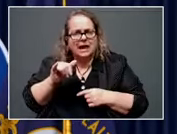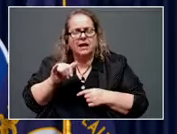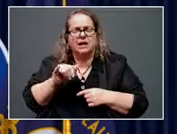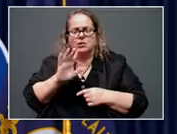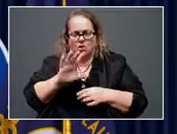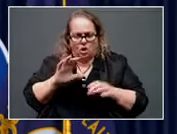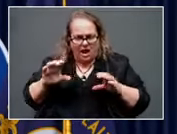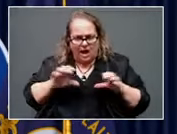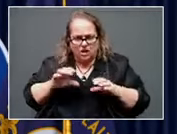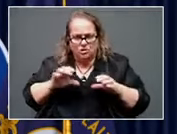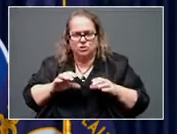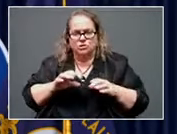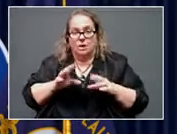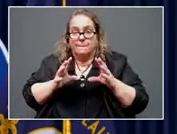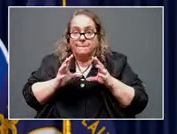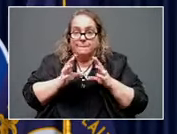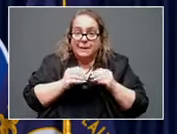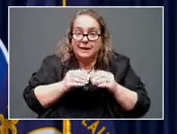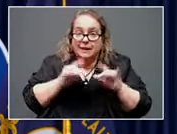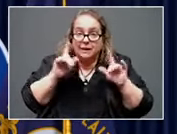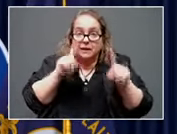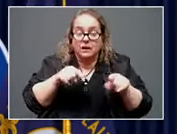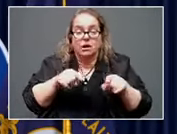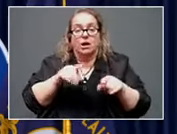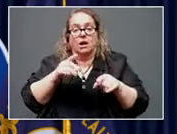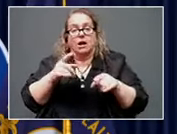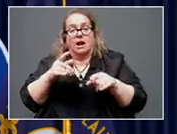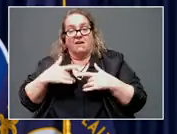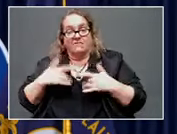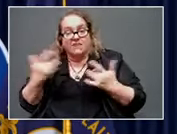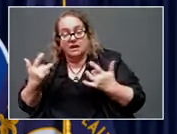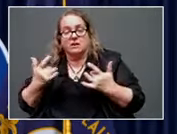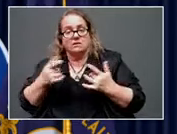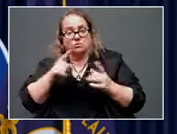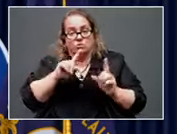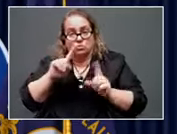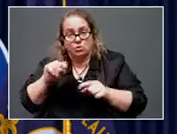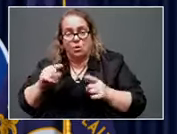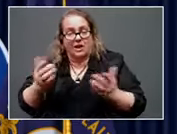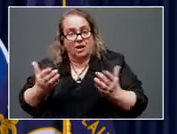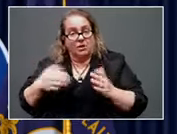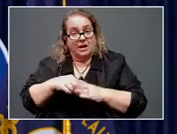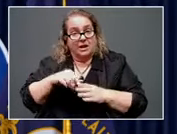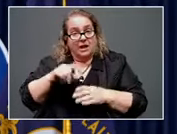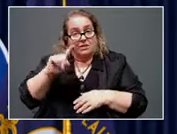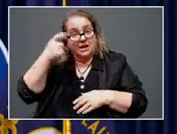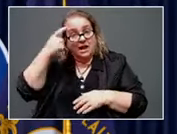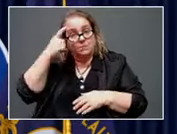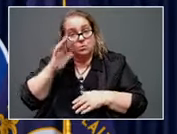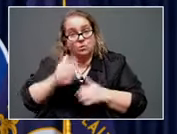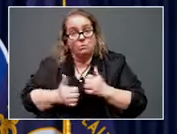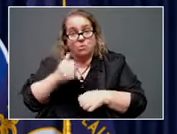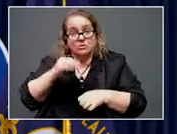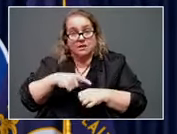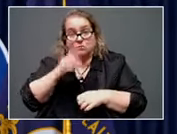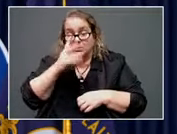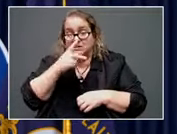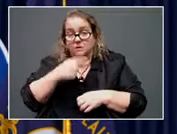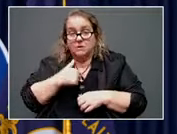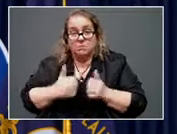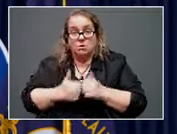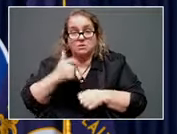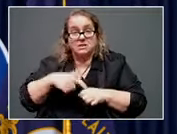or meeting or event that they're going to. You know, here in the Capitol, most of the time you'll see me probably wearing a mask if you see me going